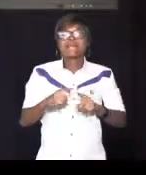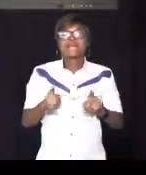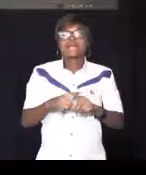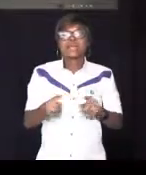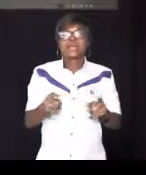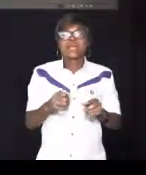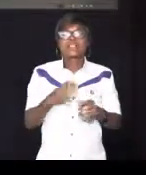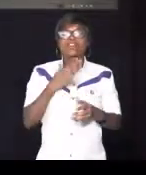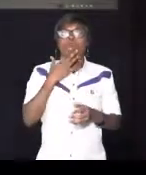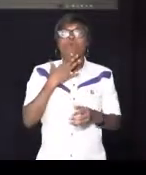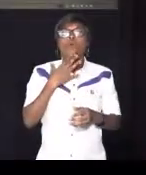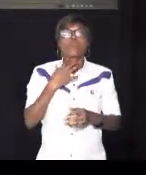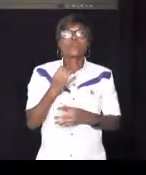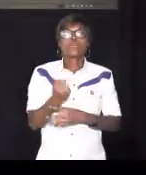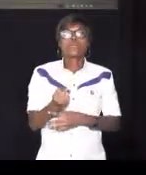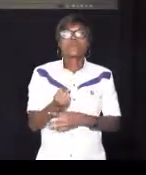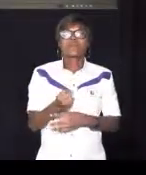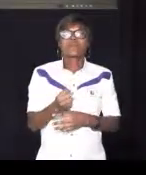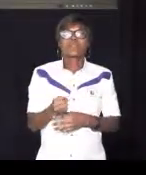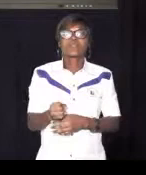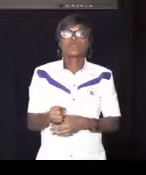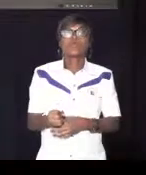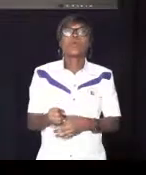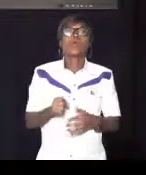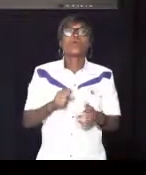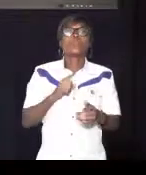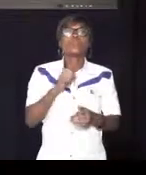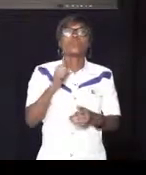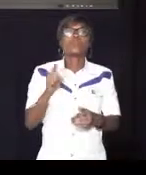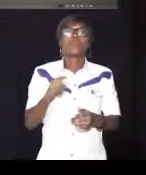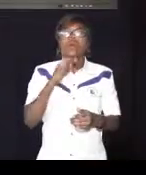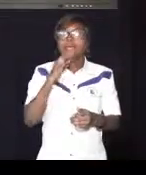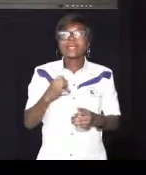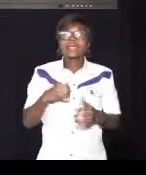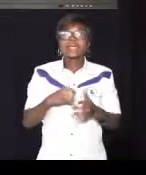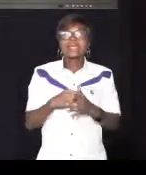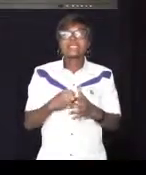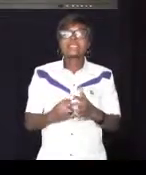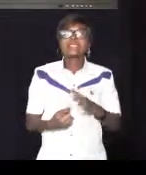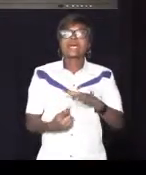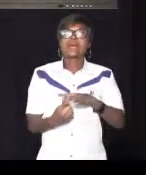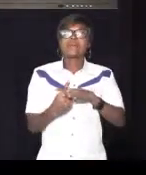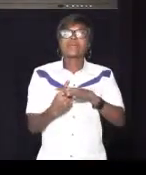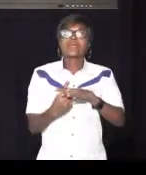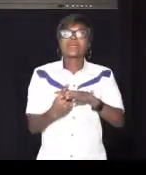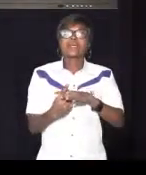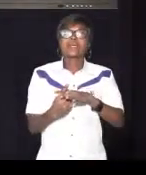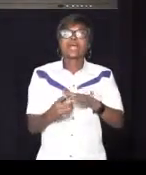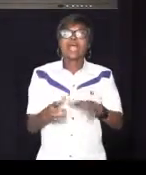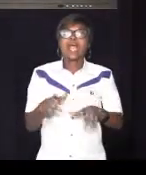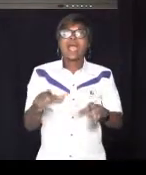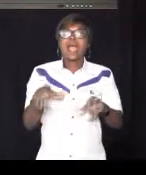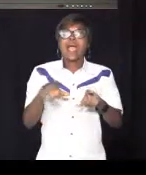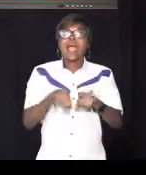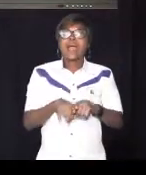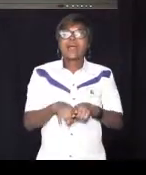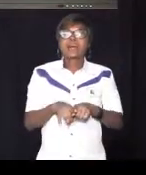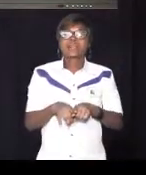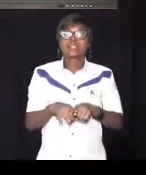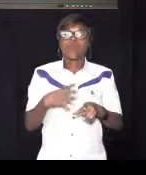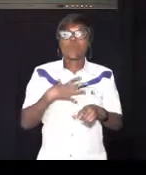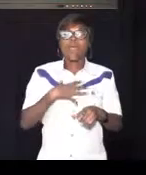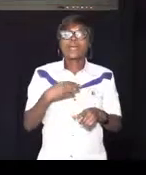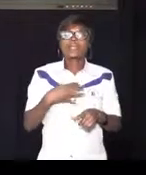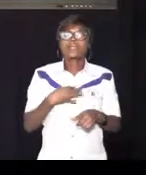It contains what? Different colors. Though it appears as white, like you saw here, you can see